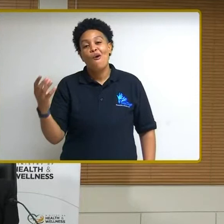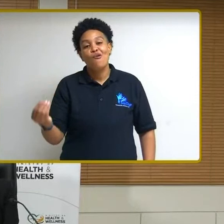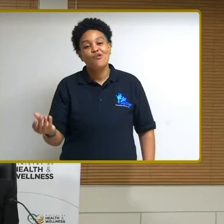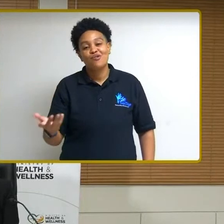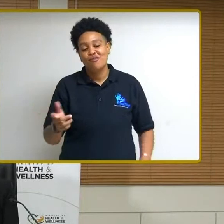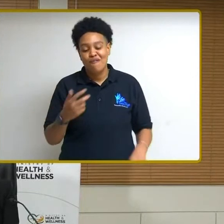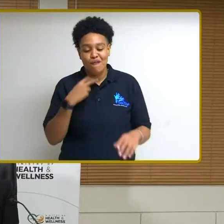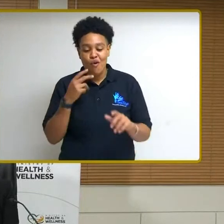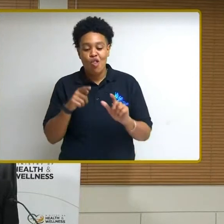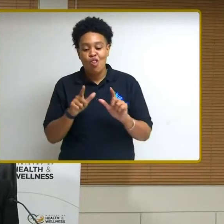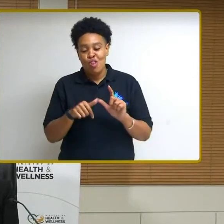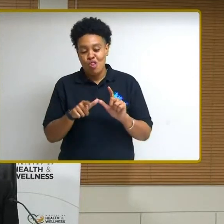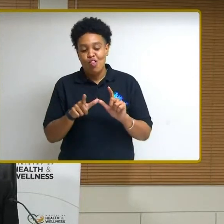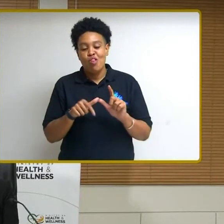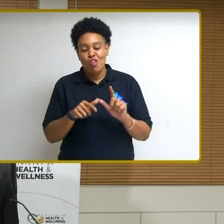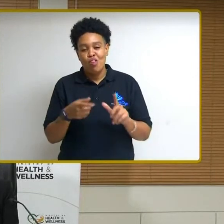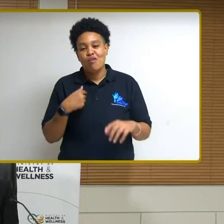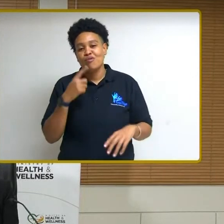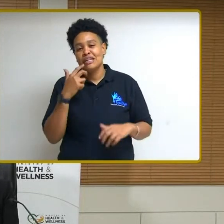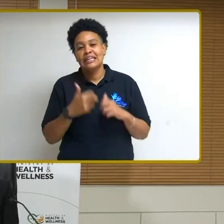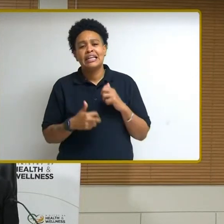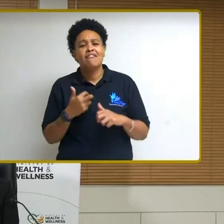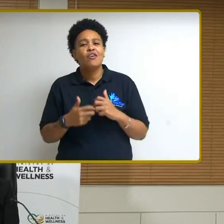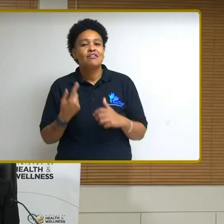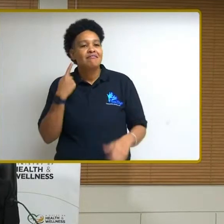We seem to be having a difficulty, Dr. Ennis.